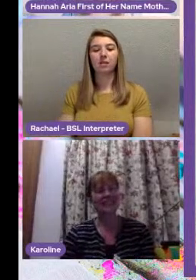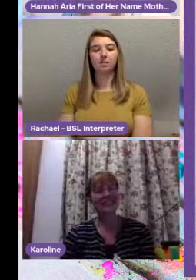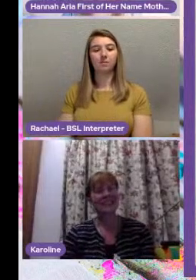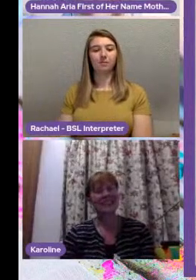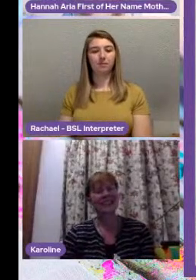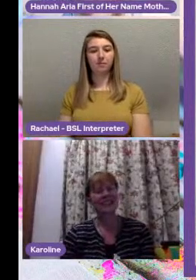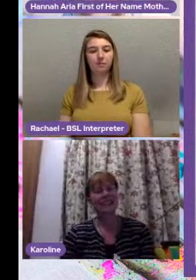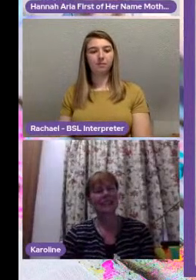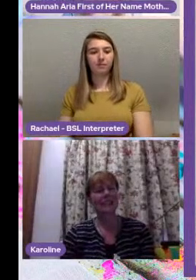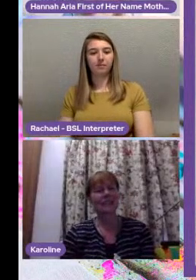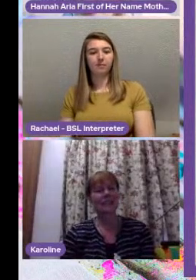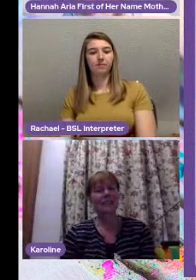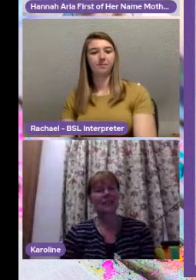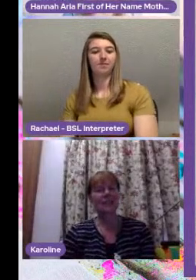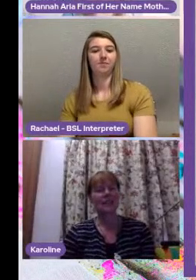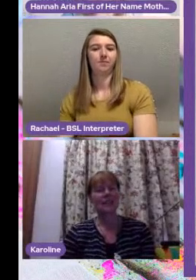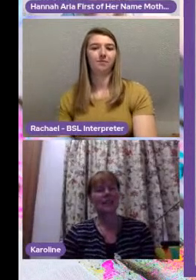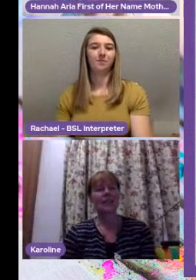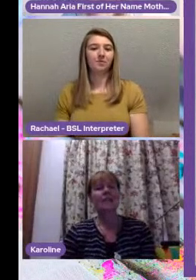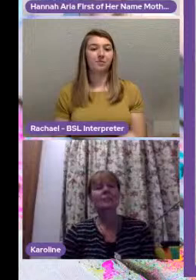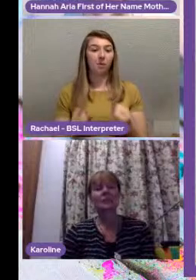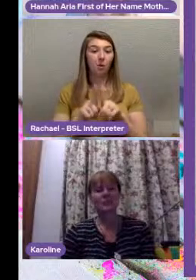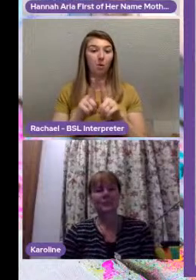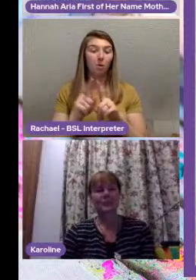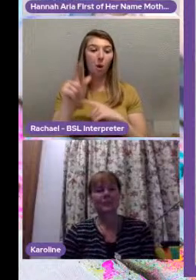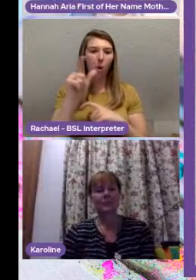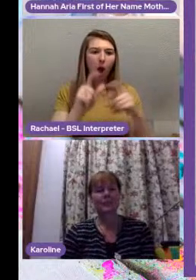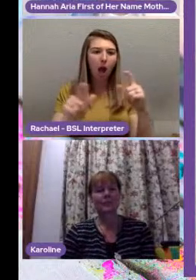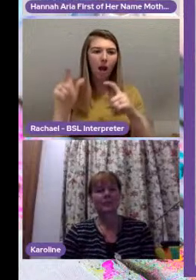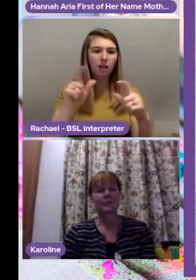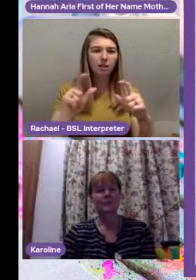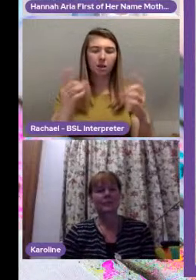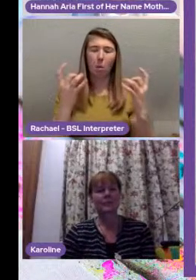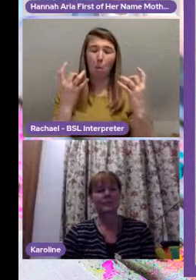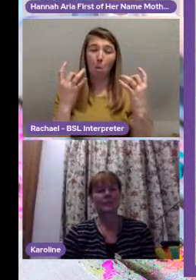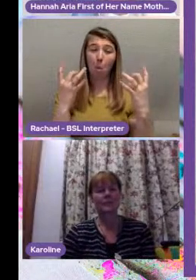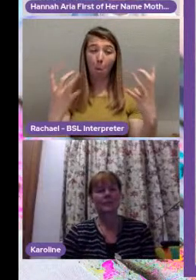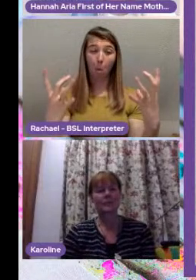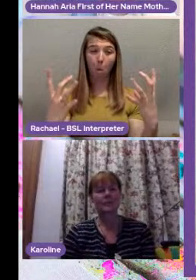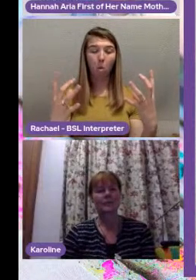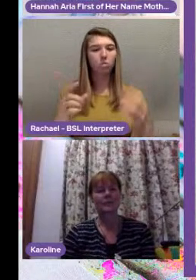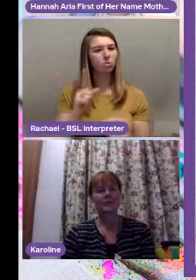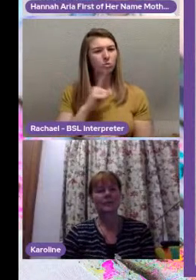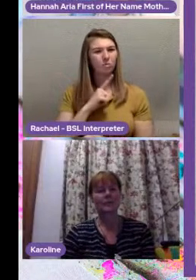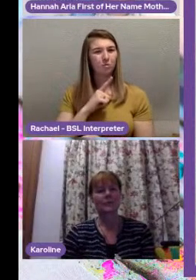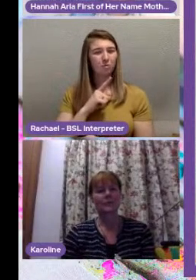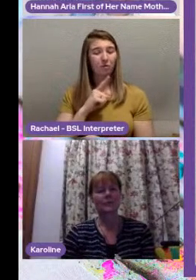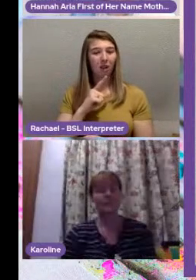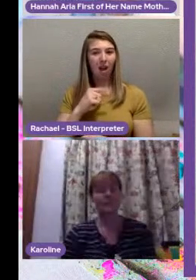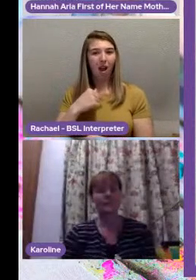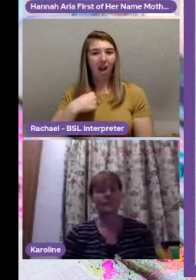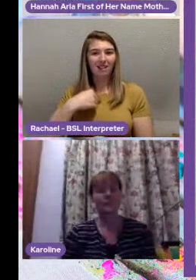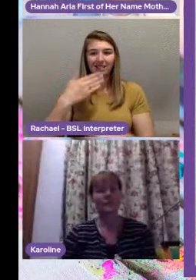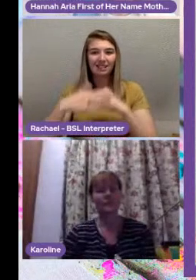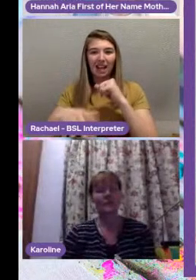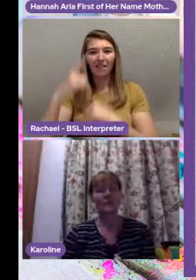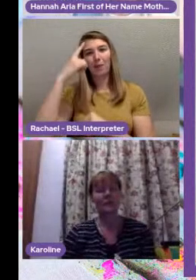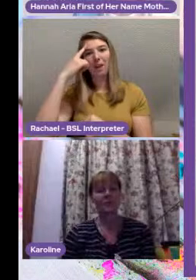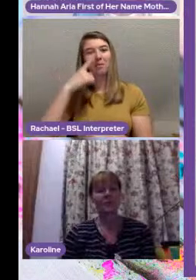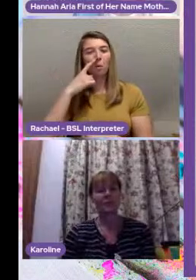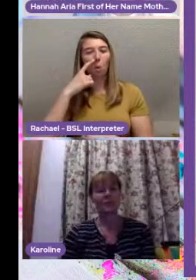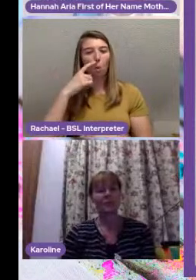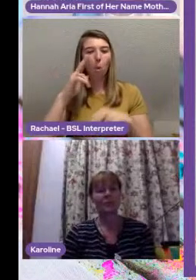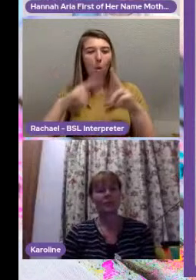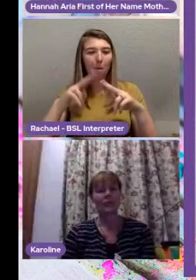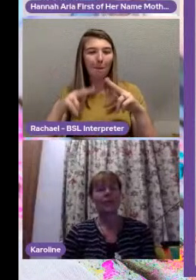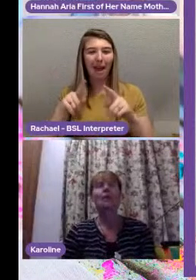Oh, and the colours are so vibrant. Do you know, I would never think to do oil paints in that way because, well, oil paints take forever